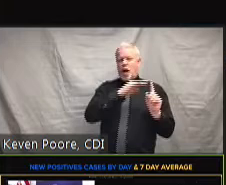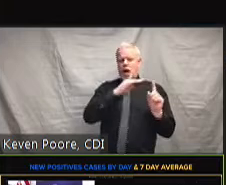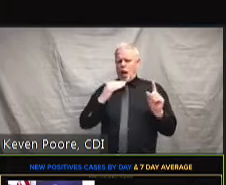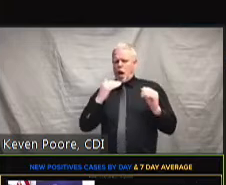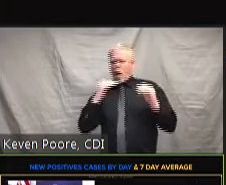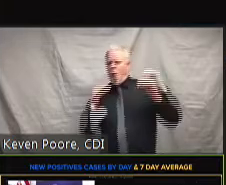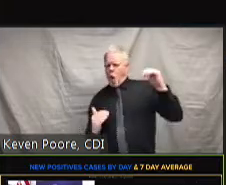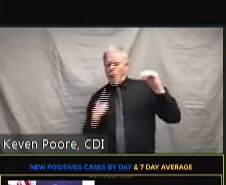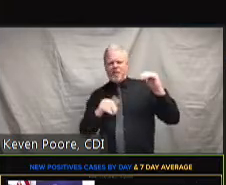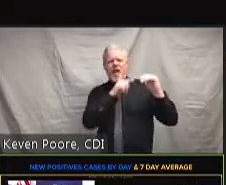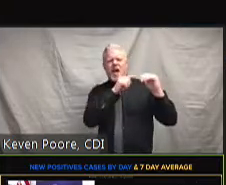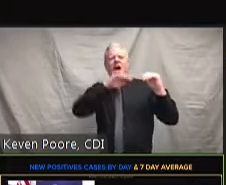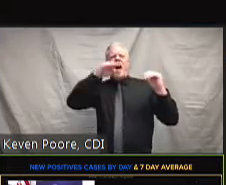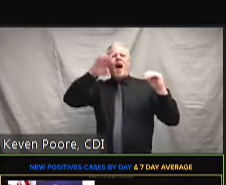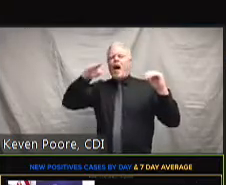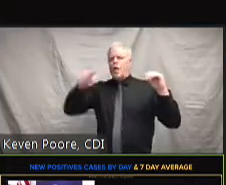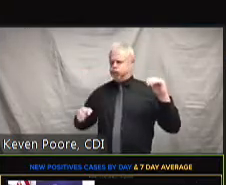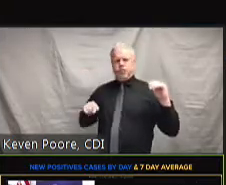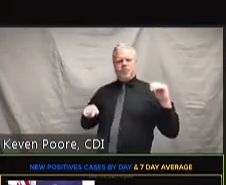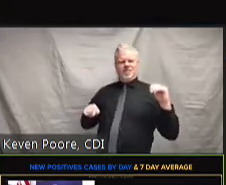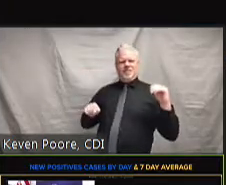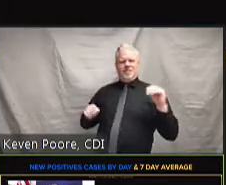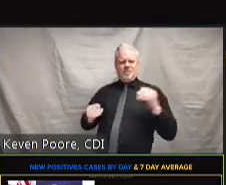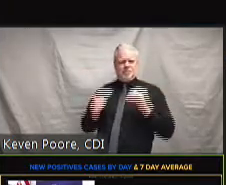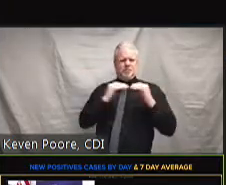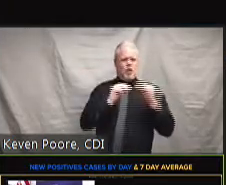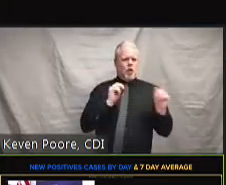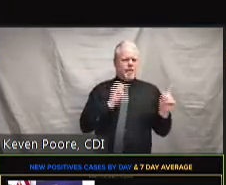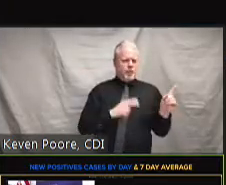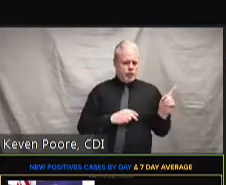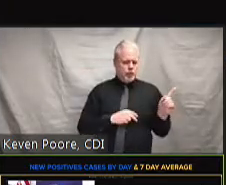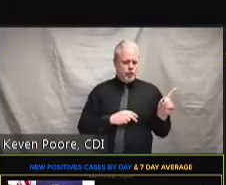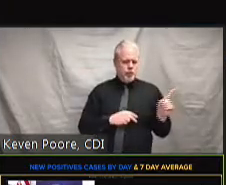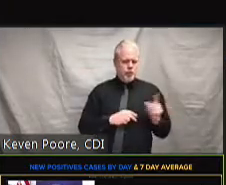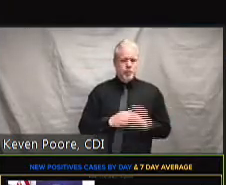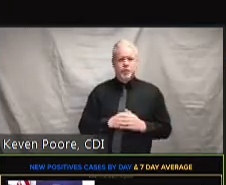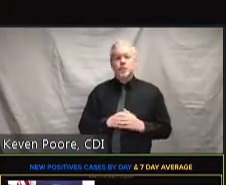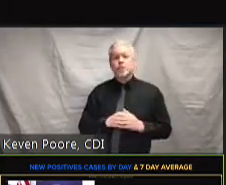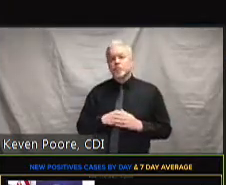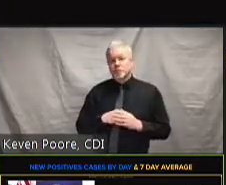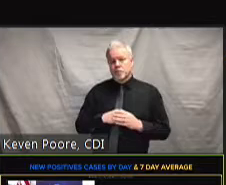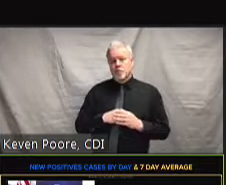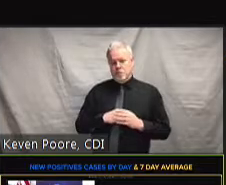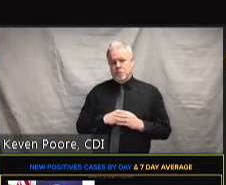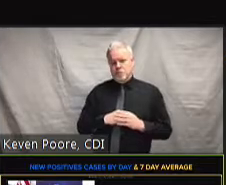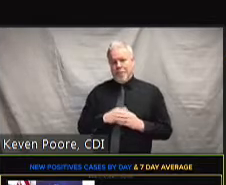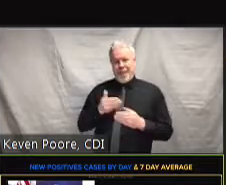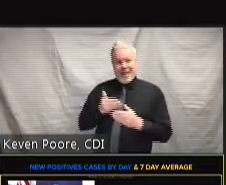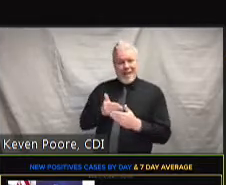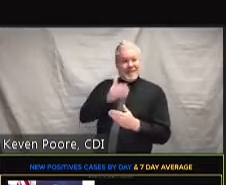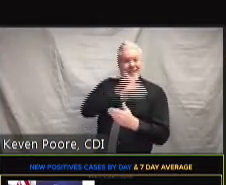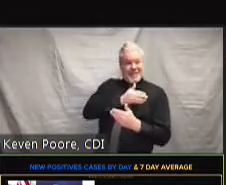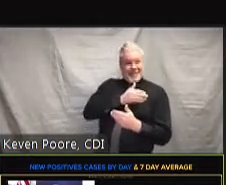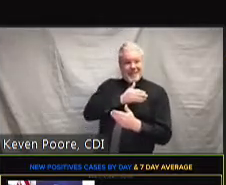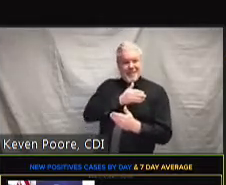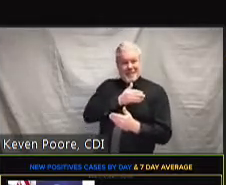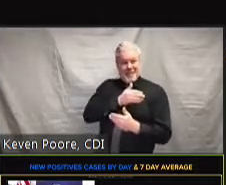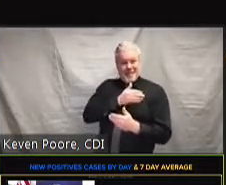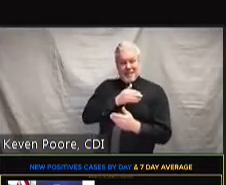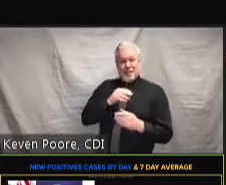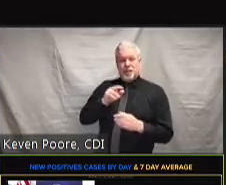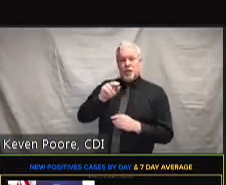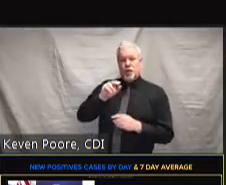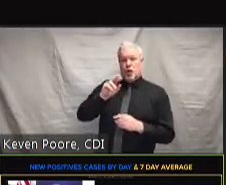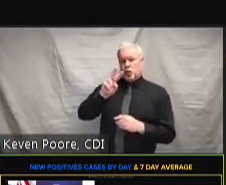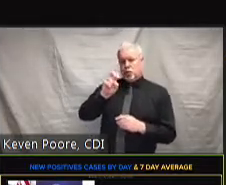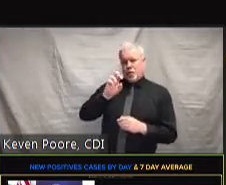Wednesday was 209, and on Tuesday we reported a relatively low 170. So we're clearly heading in the right direction. So we